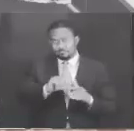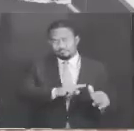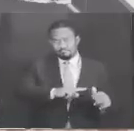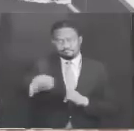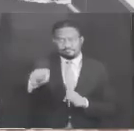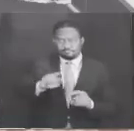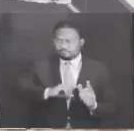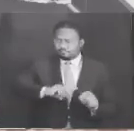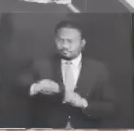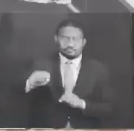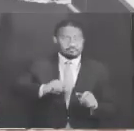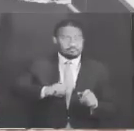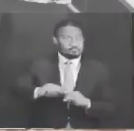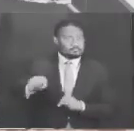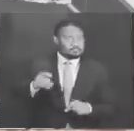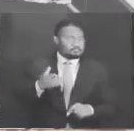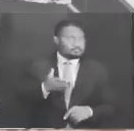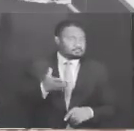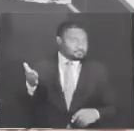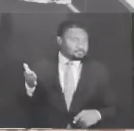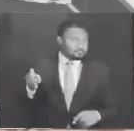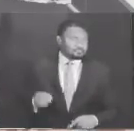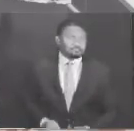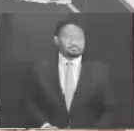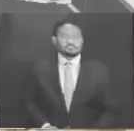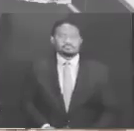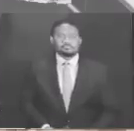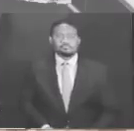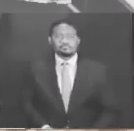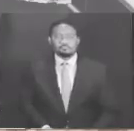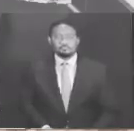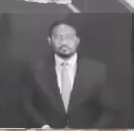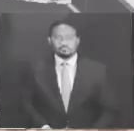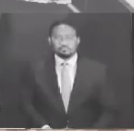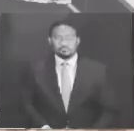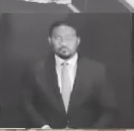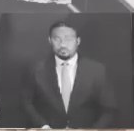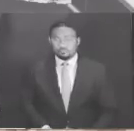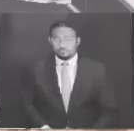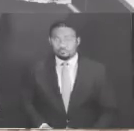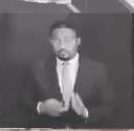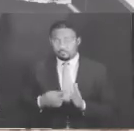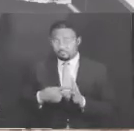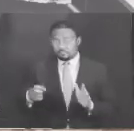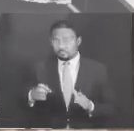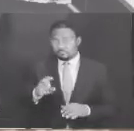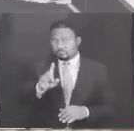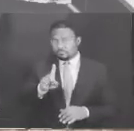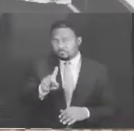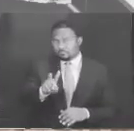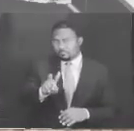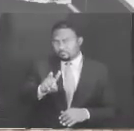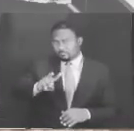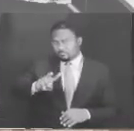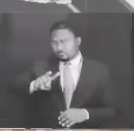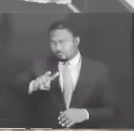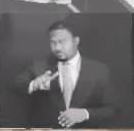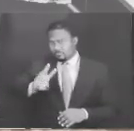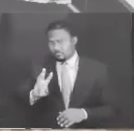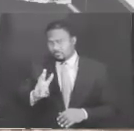minimum. Mr. Speaker, Section 126(3) of the Local Government